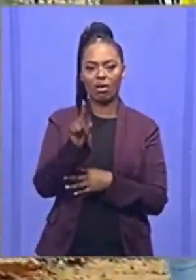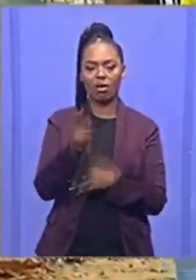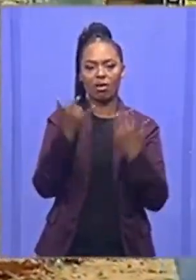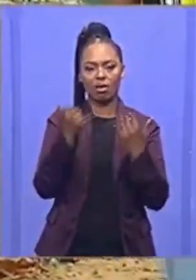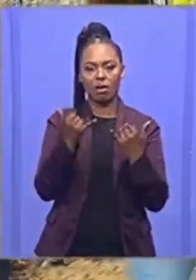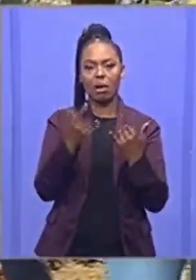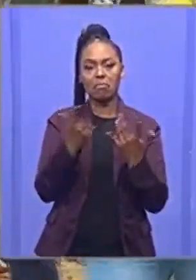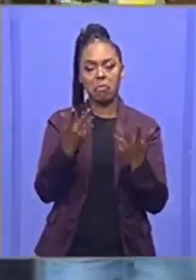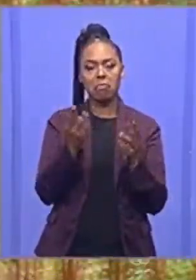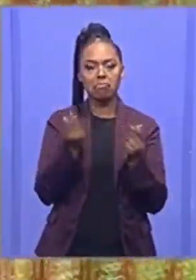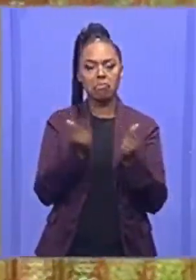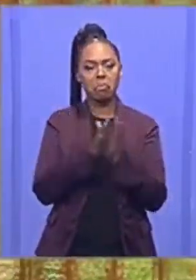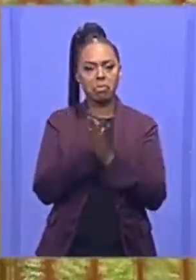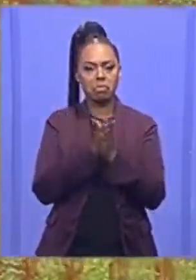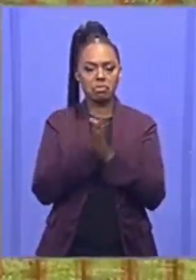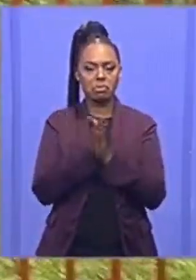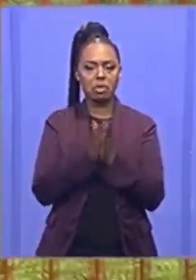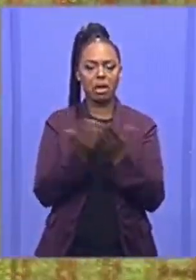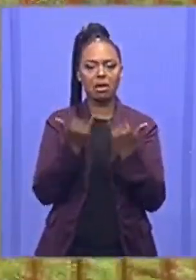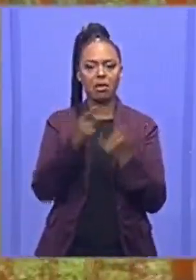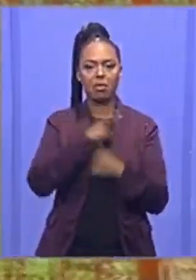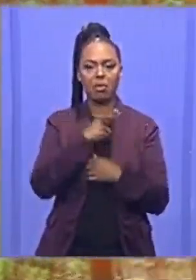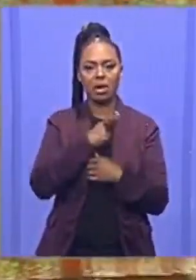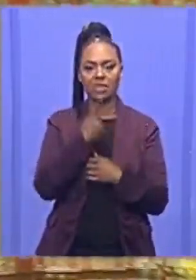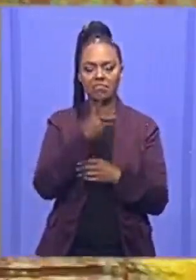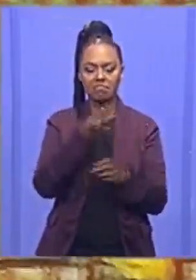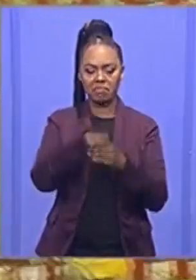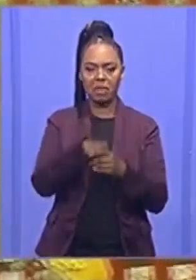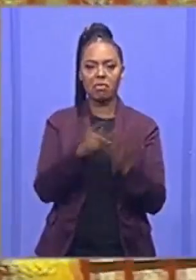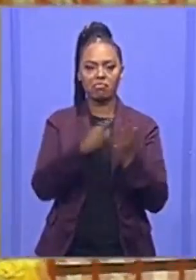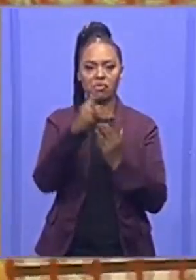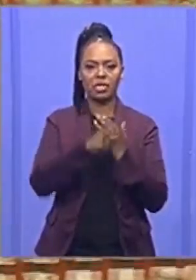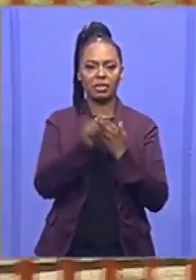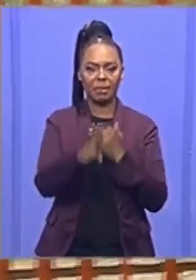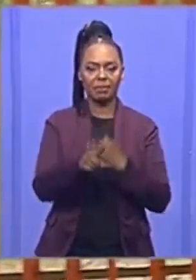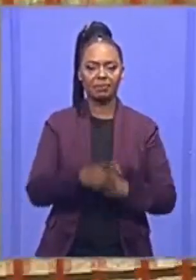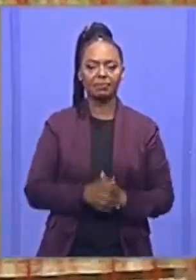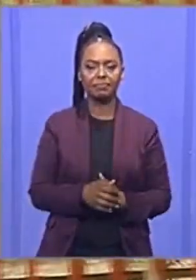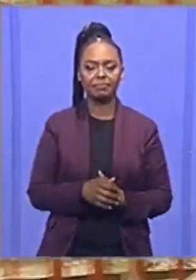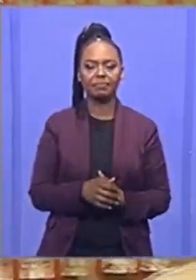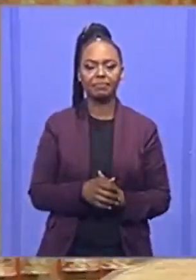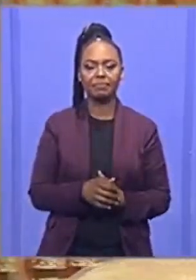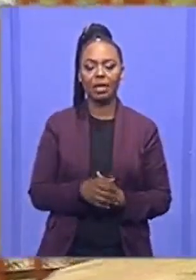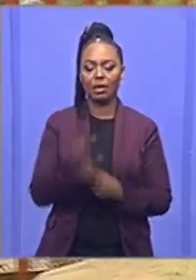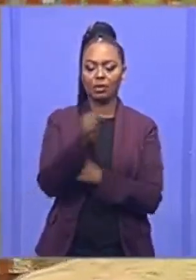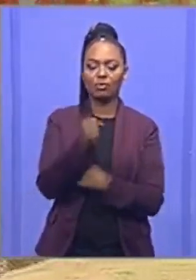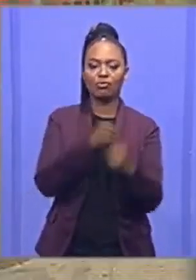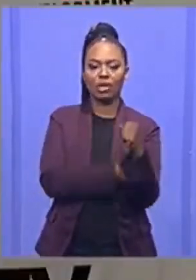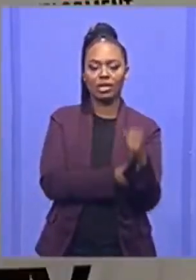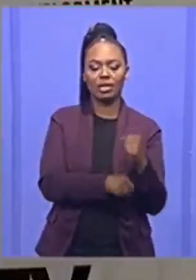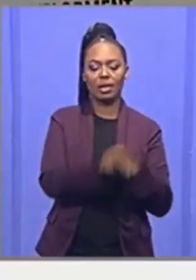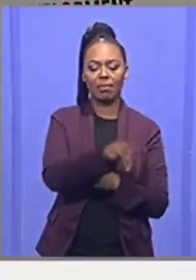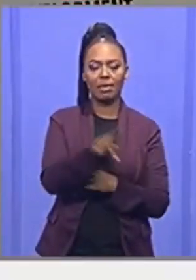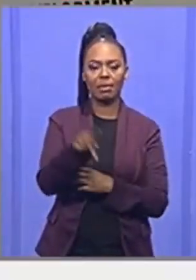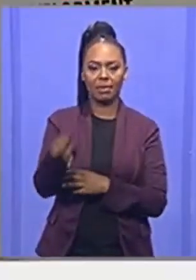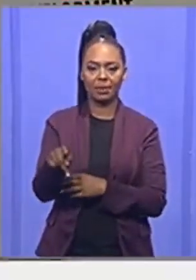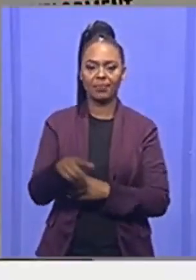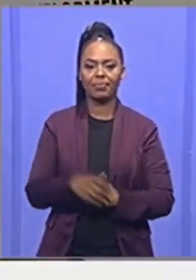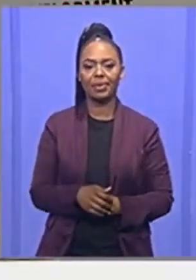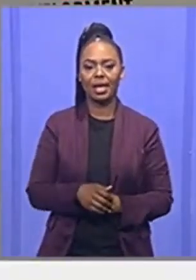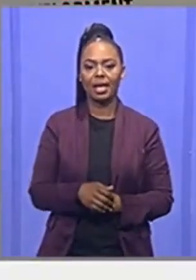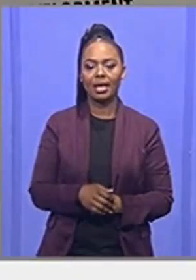kwa godimo go bao ba nang le kgatlhego ya go tsenela lenaane le. The structure, as we said, it's a PPP. The structure may come in as